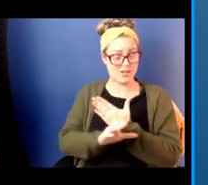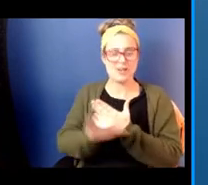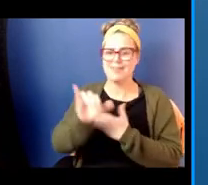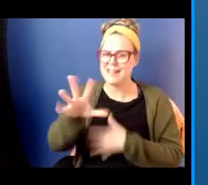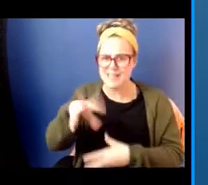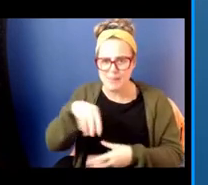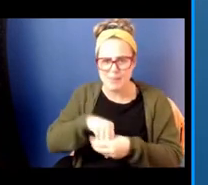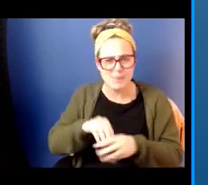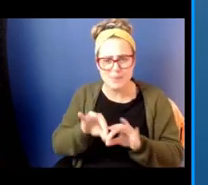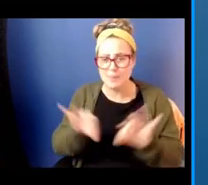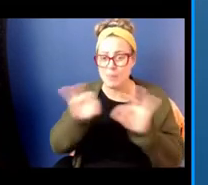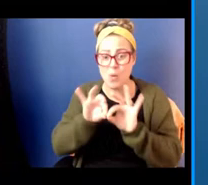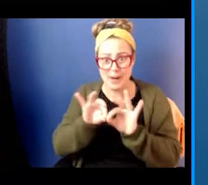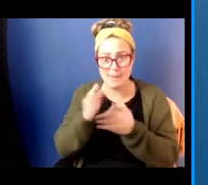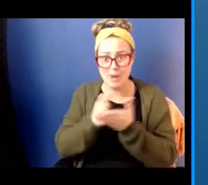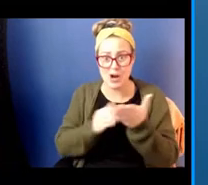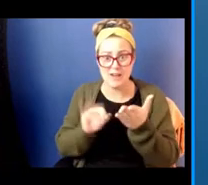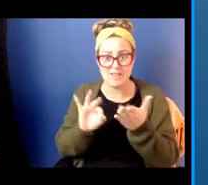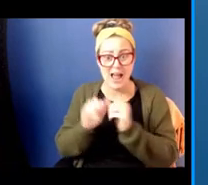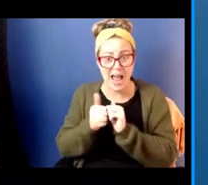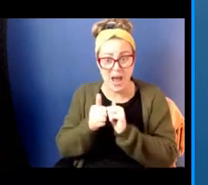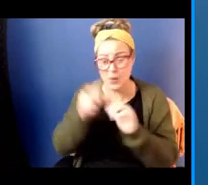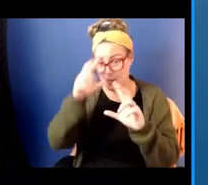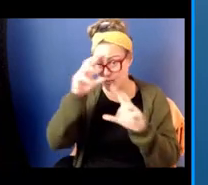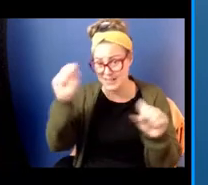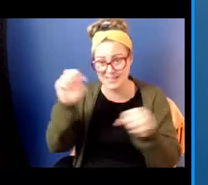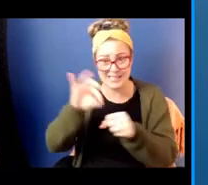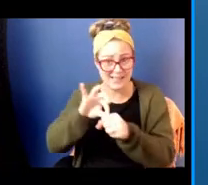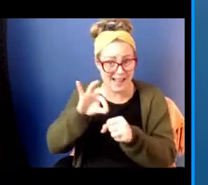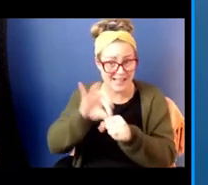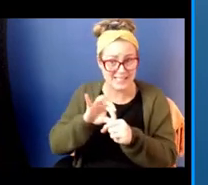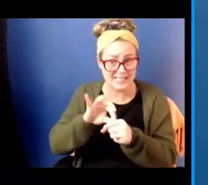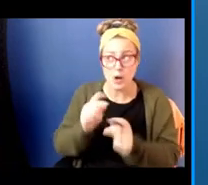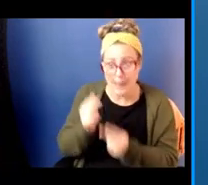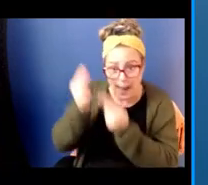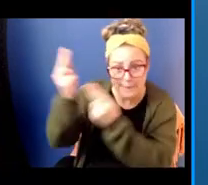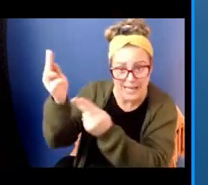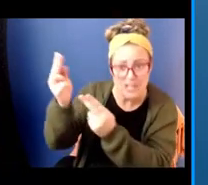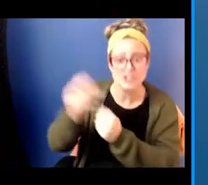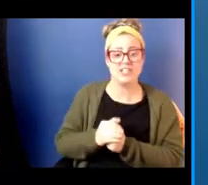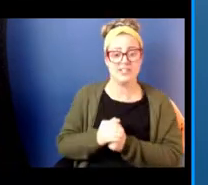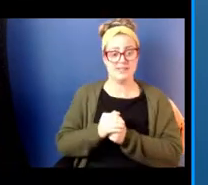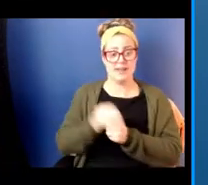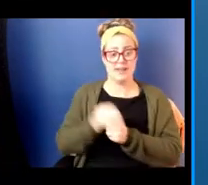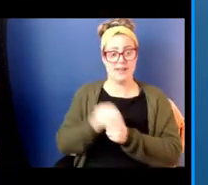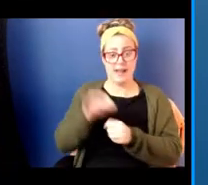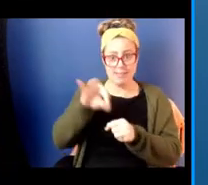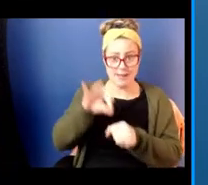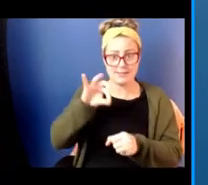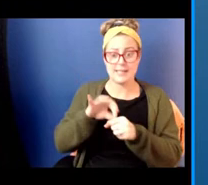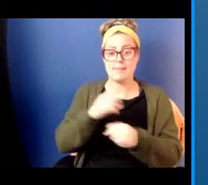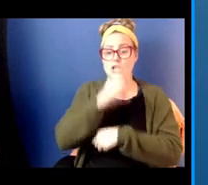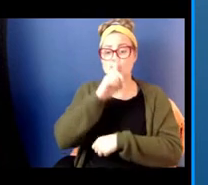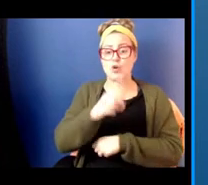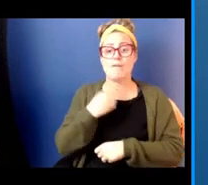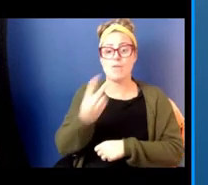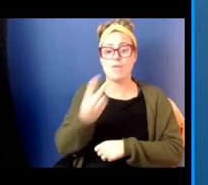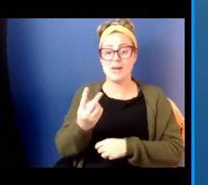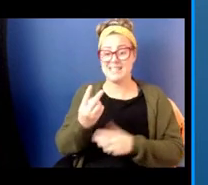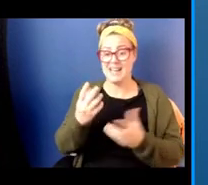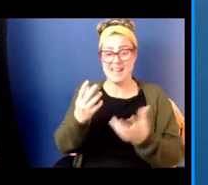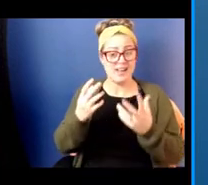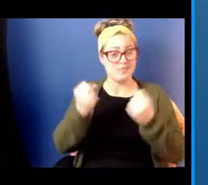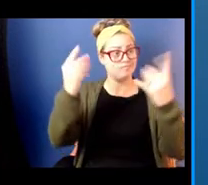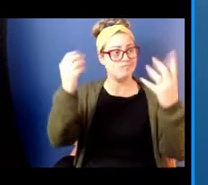gets nominated and then president gets elected and to make sure that voices that had not been heard from before and